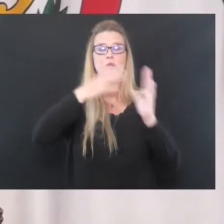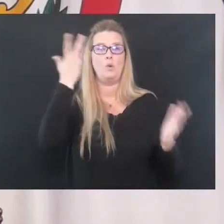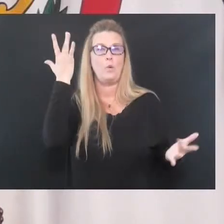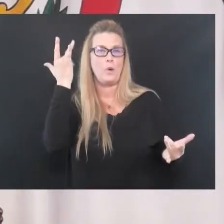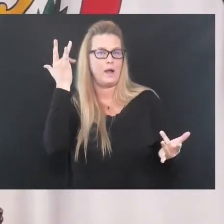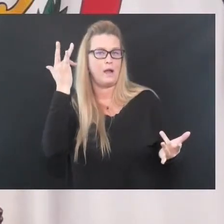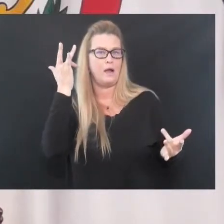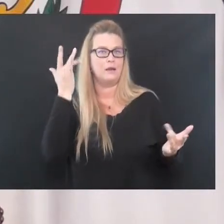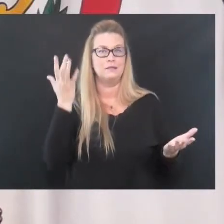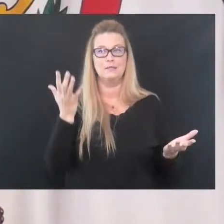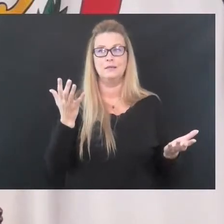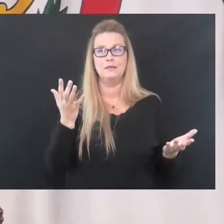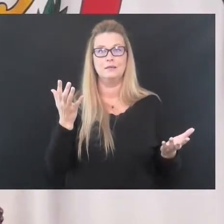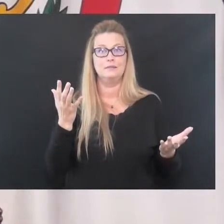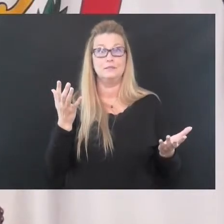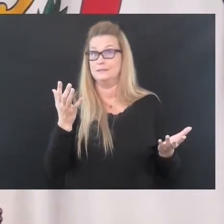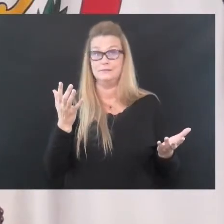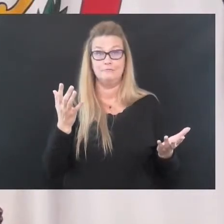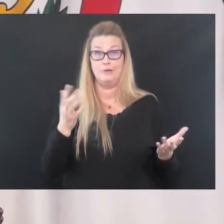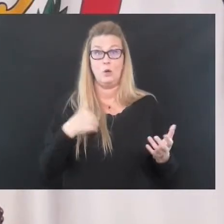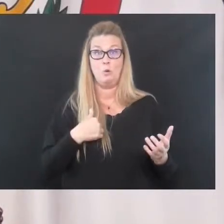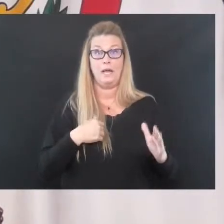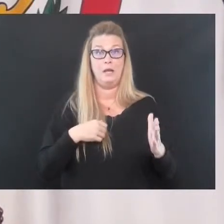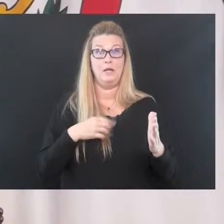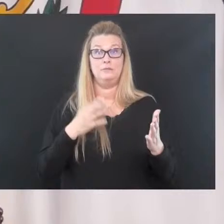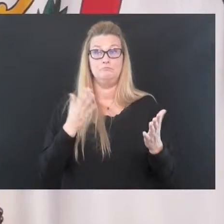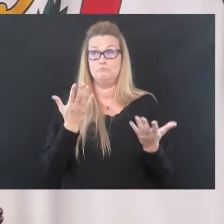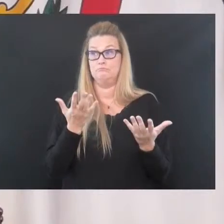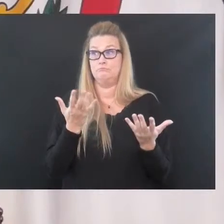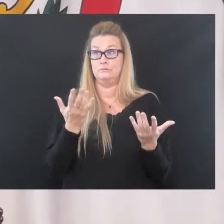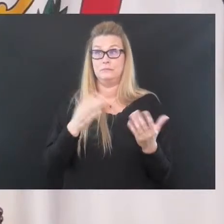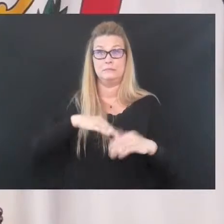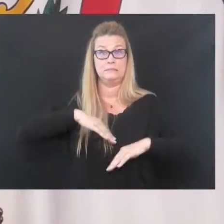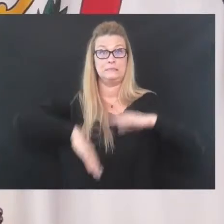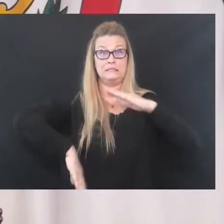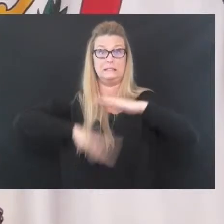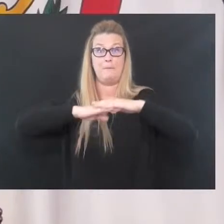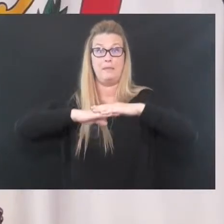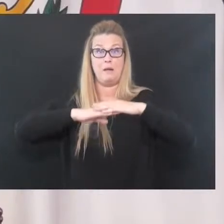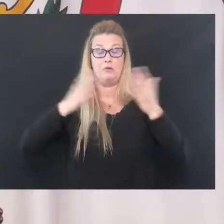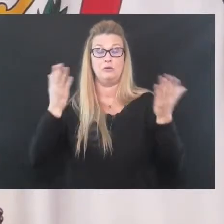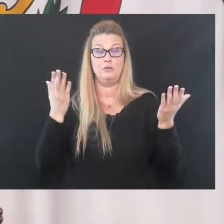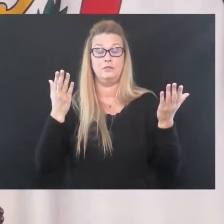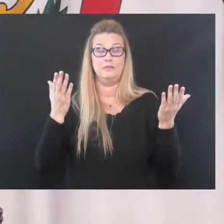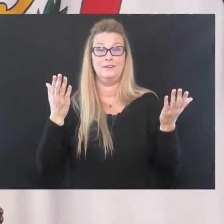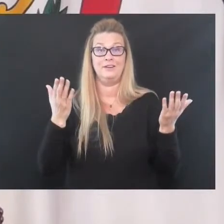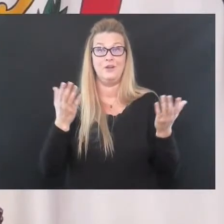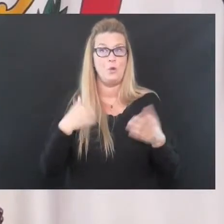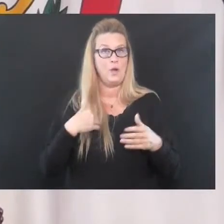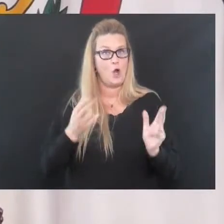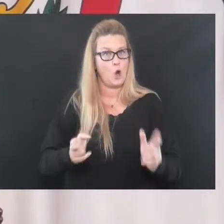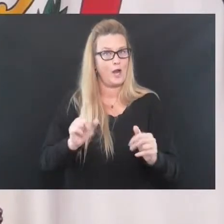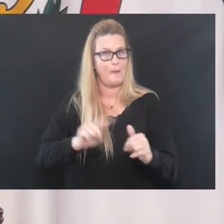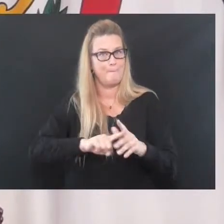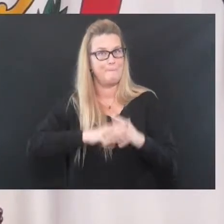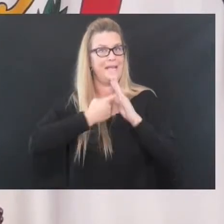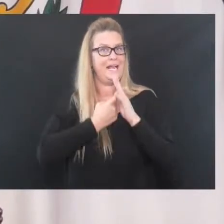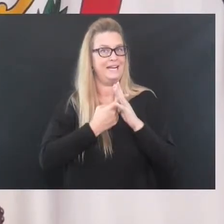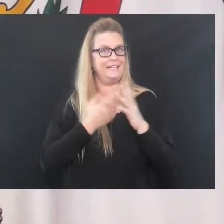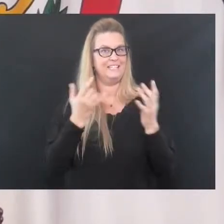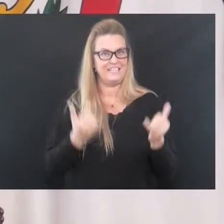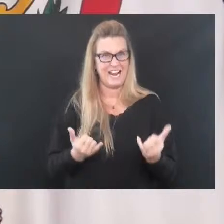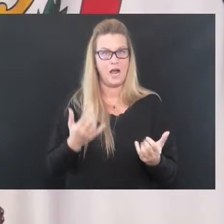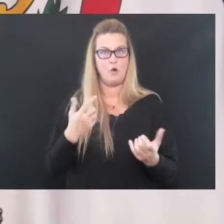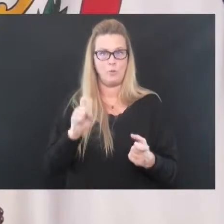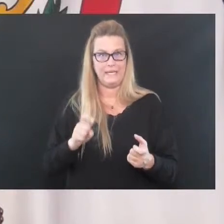got to the wall faster than anybody else because we stepped up and we got shots in arms. Now we've got to